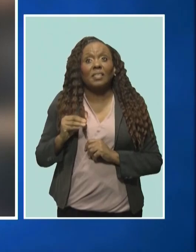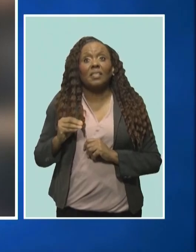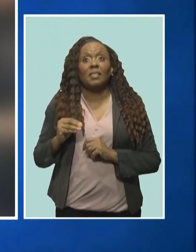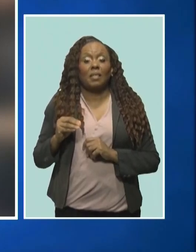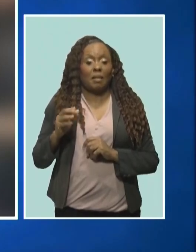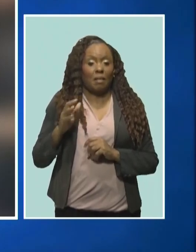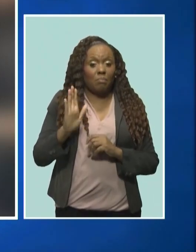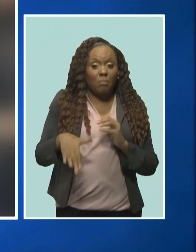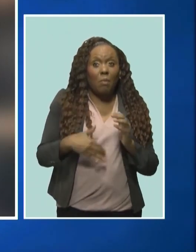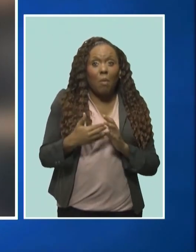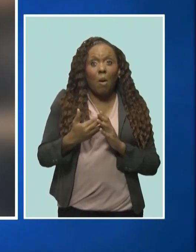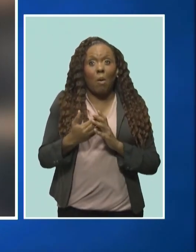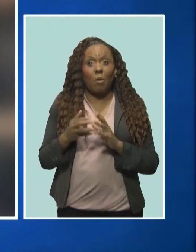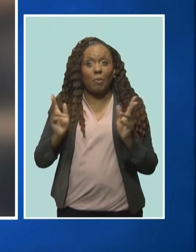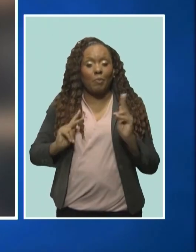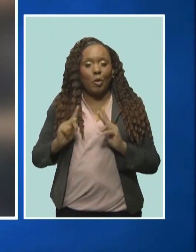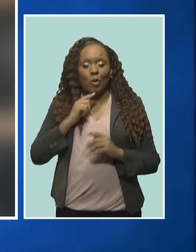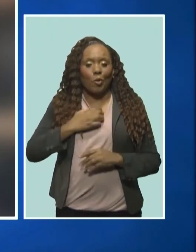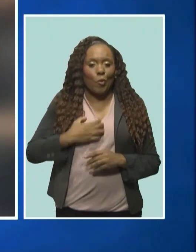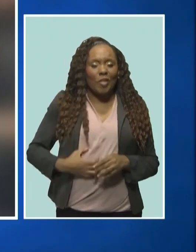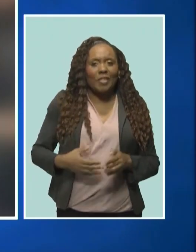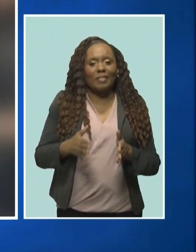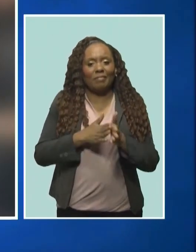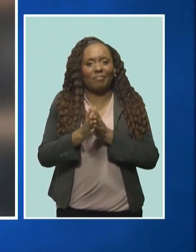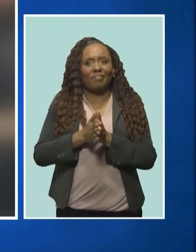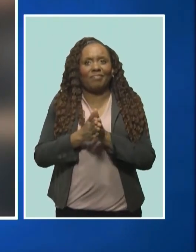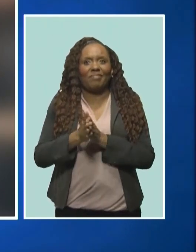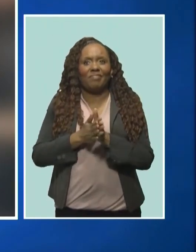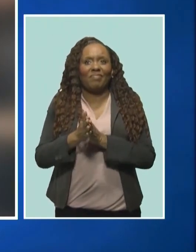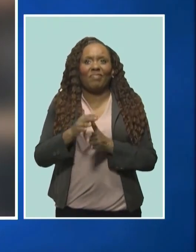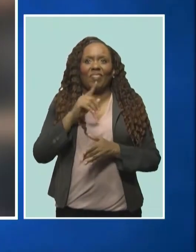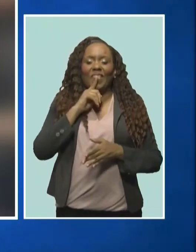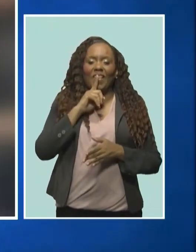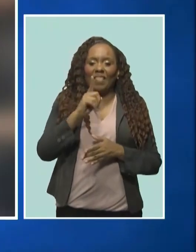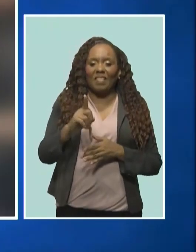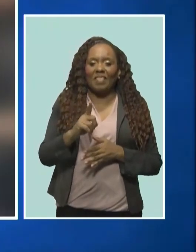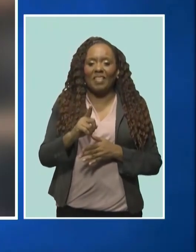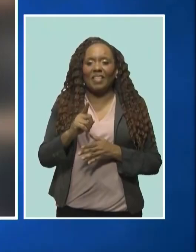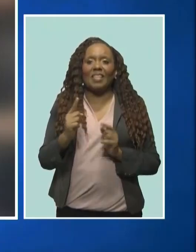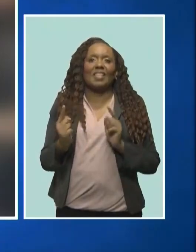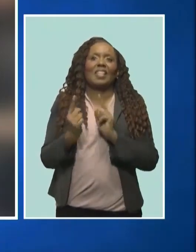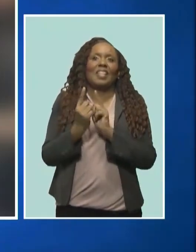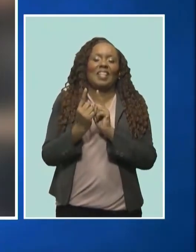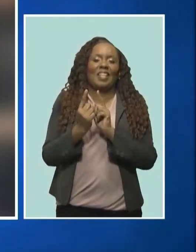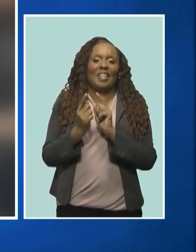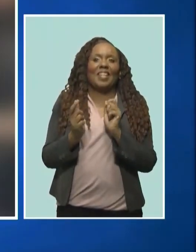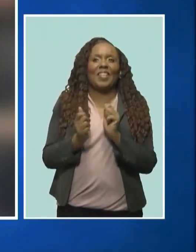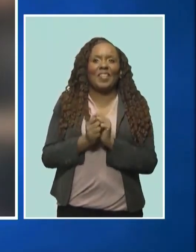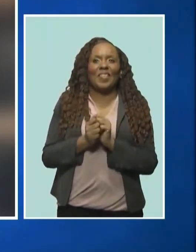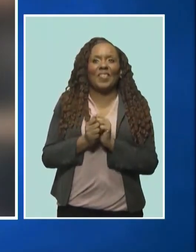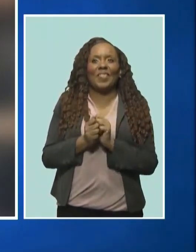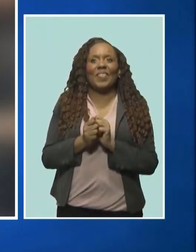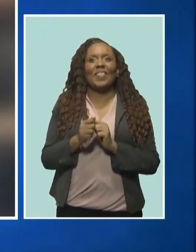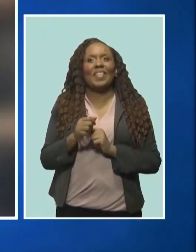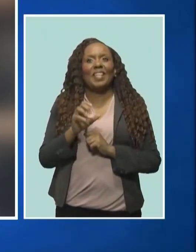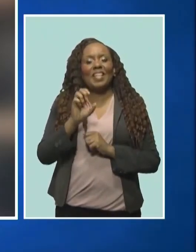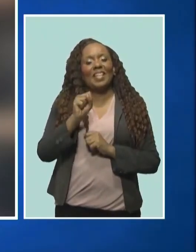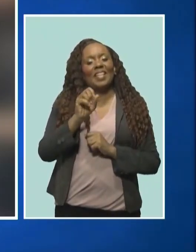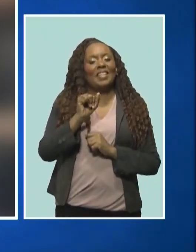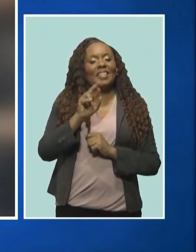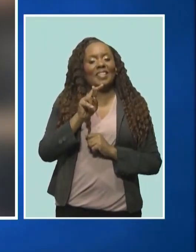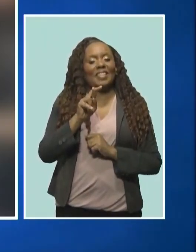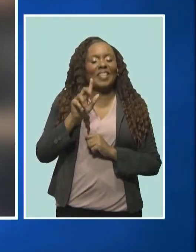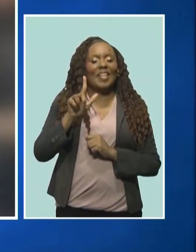race circuits, he is looking forward to getting up close and personal with renowned F1 racer Sir Lewis